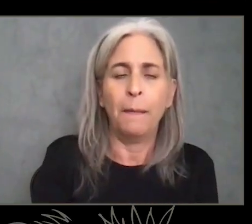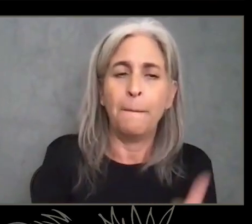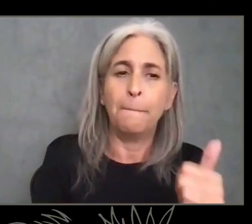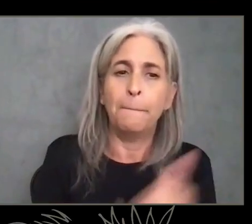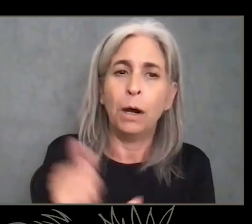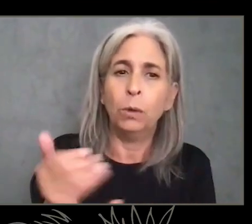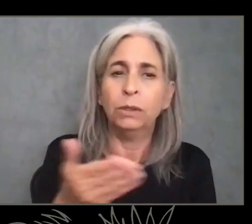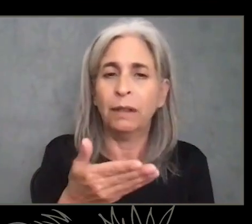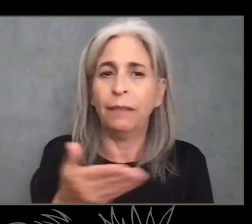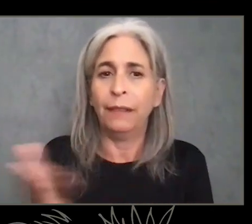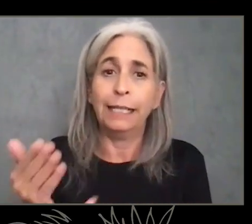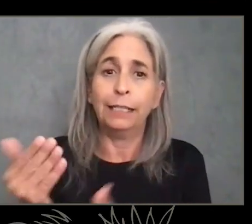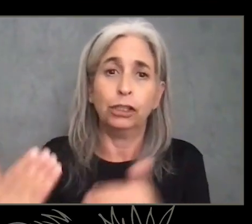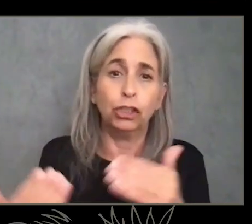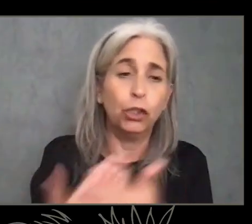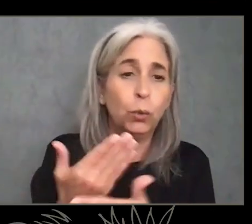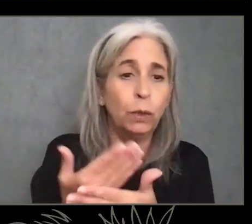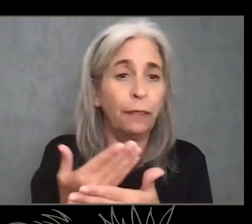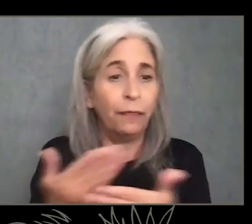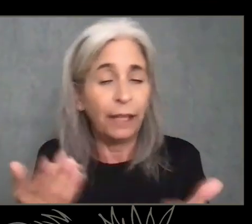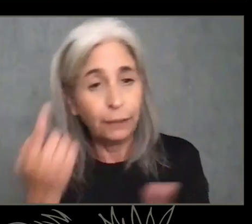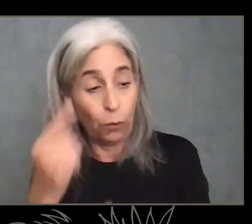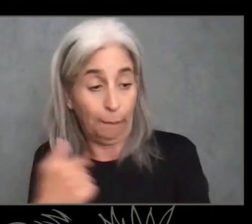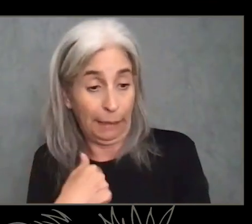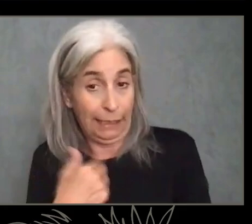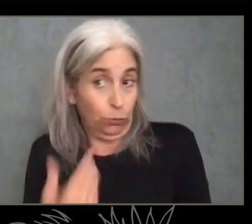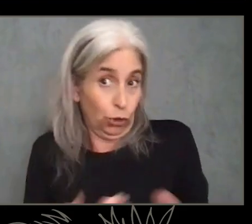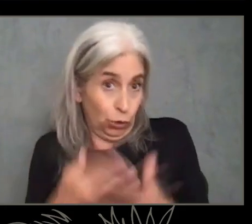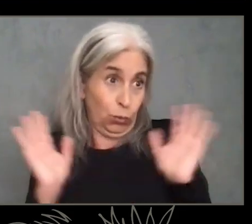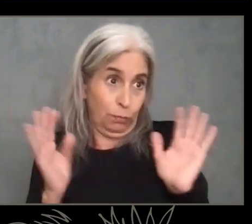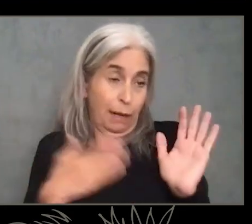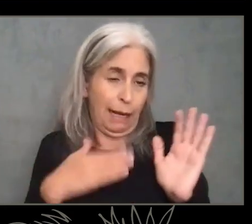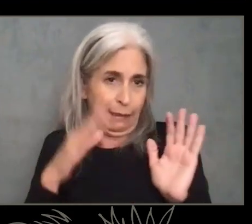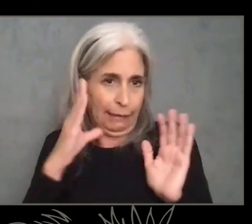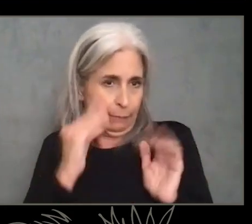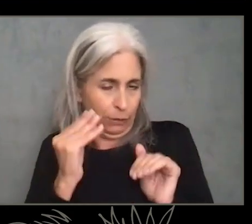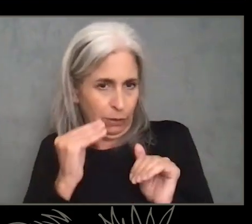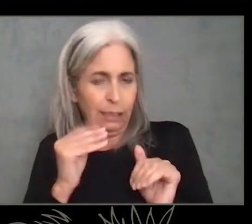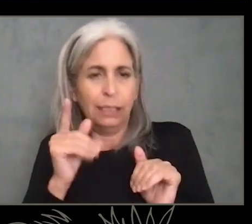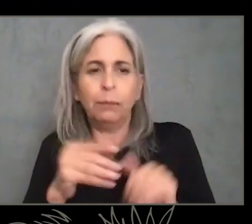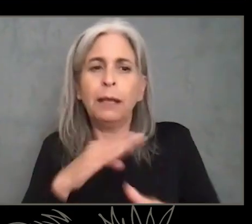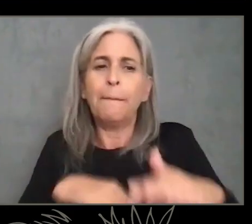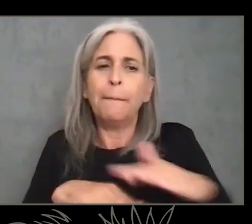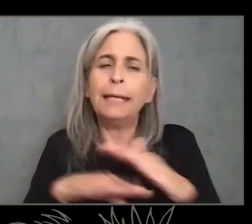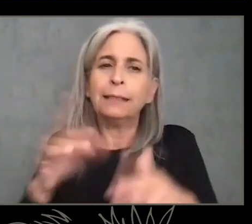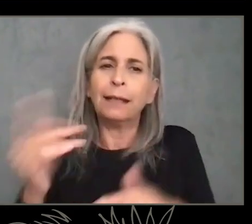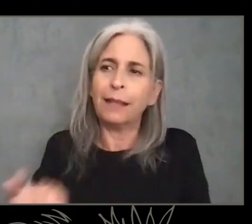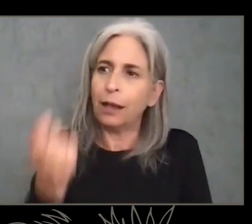things, and it's a new thing, at least for me, it was, because